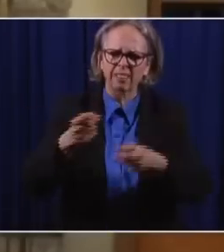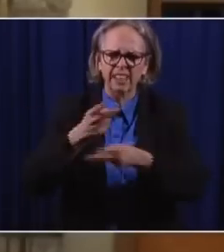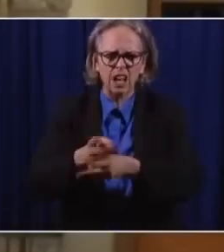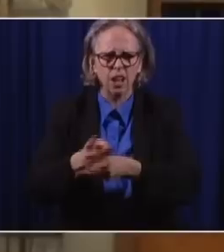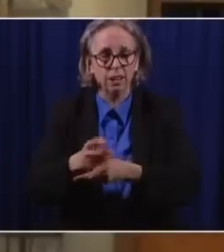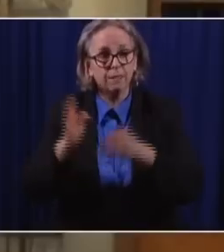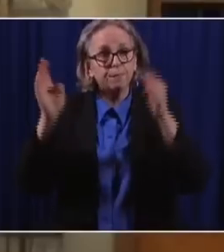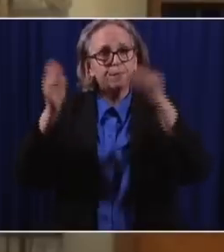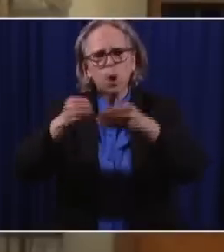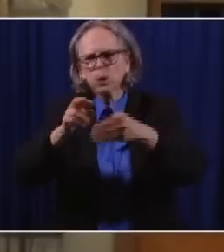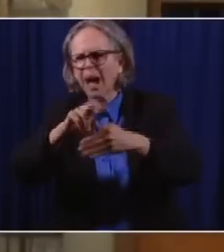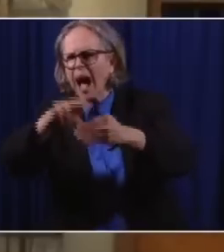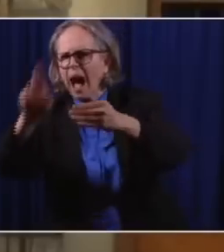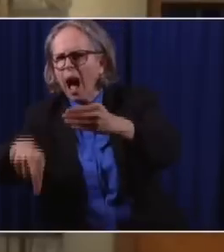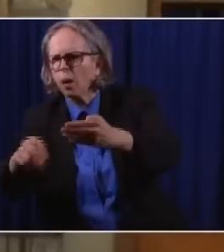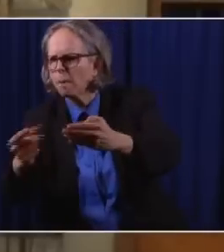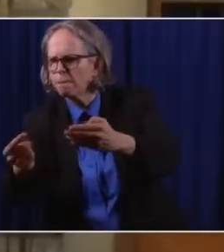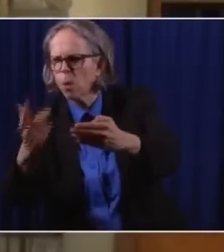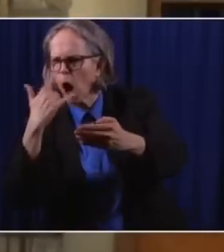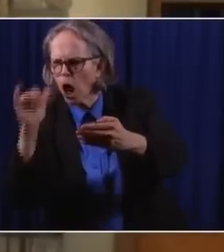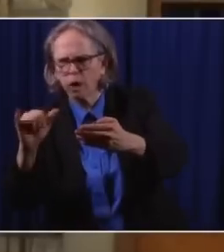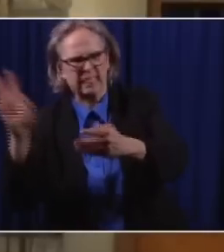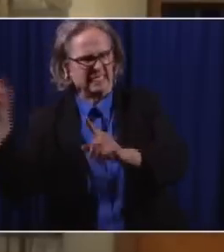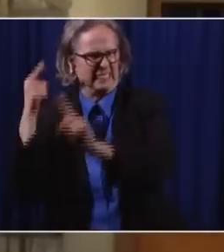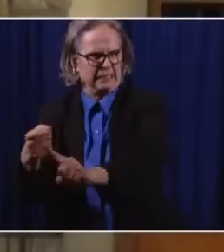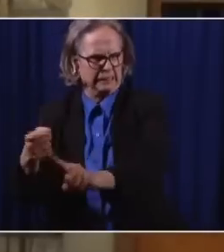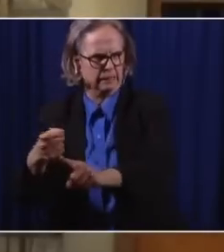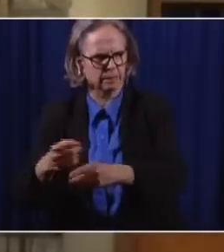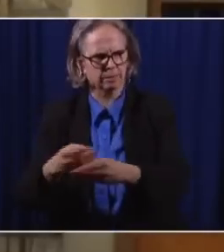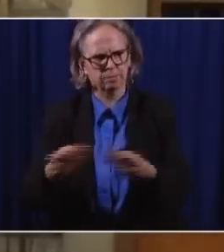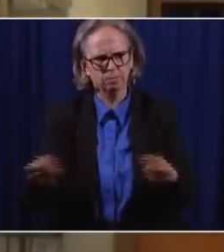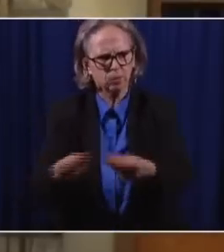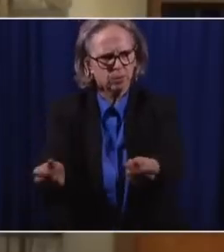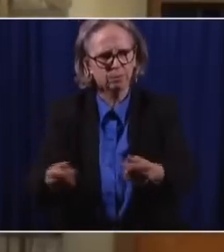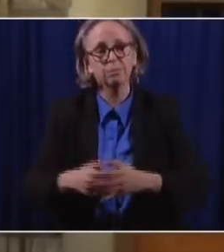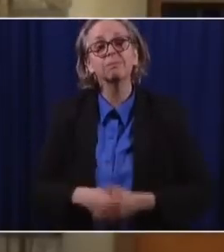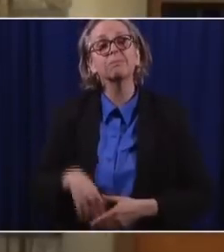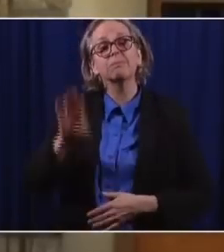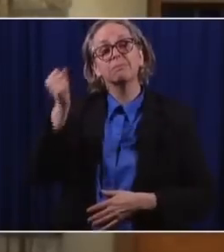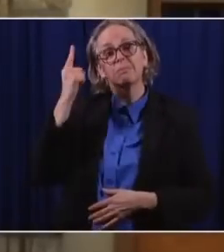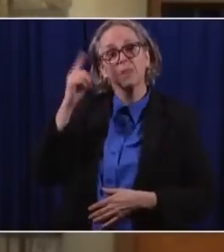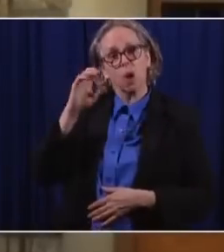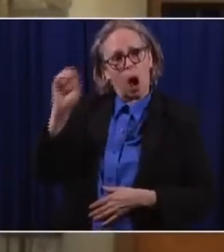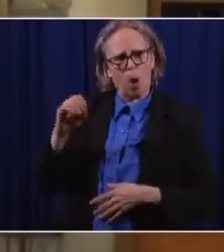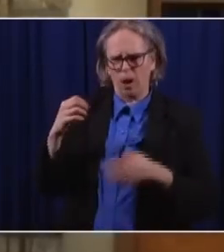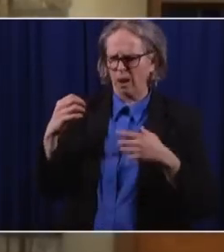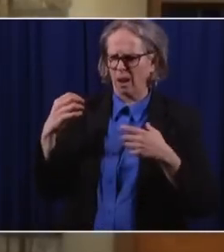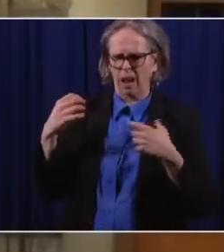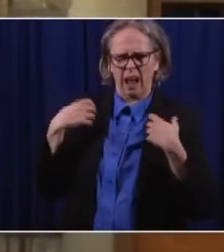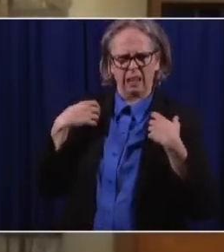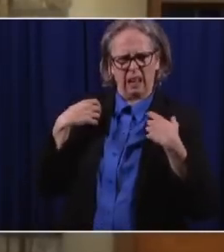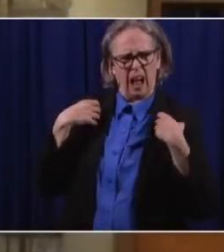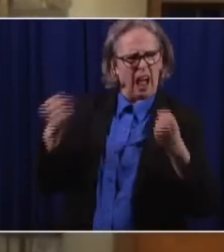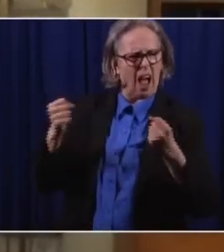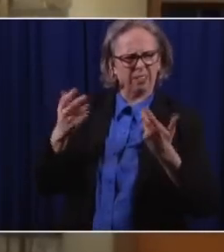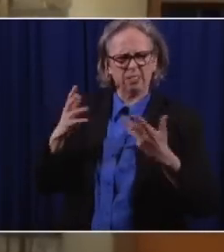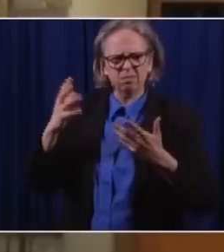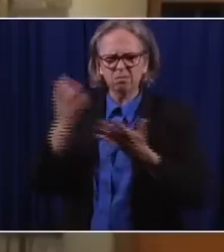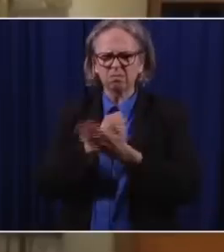leadership, Ohio Health has received many national quality recognitions, including top health system